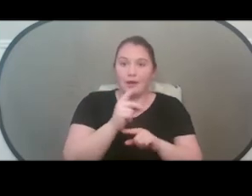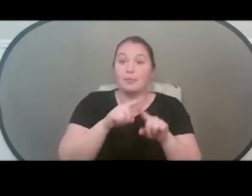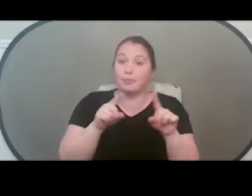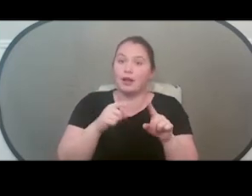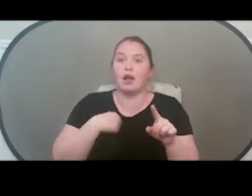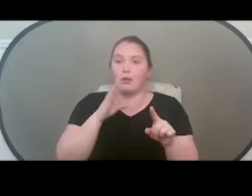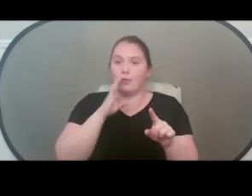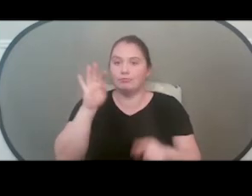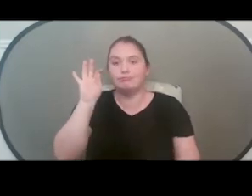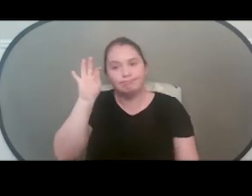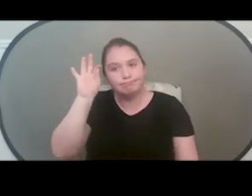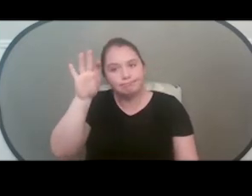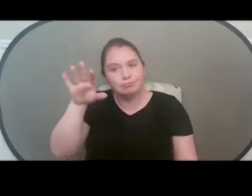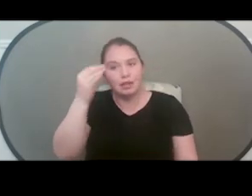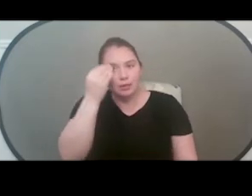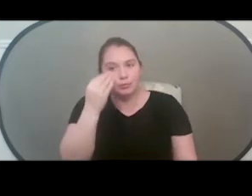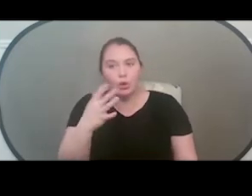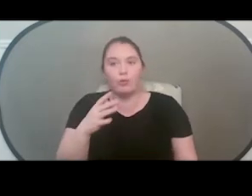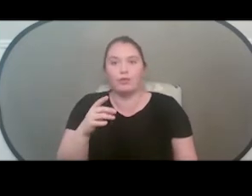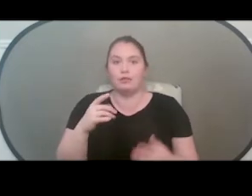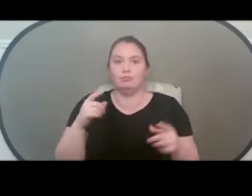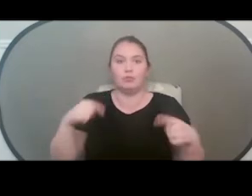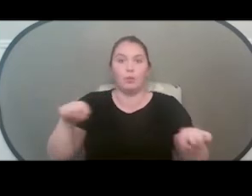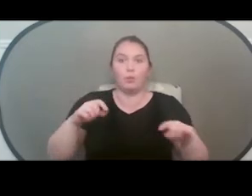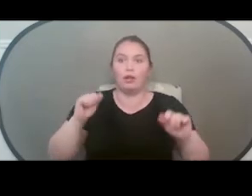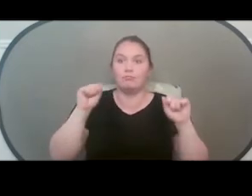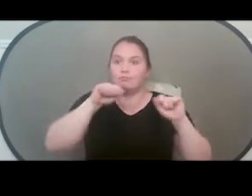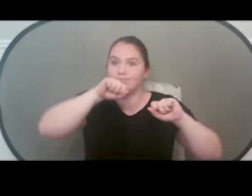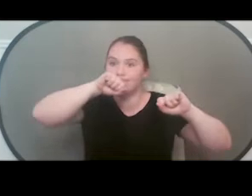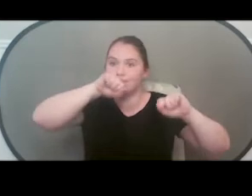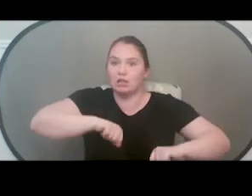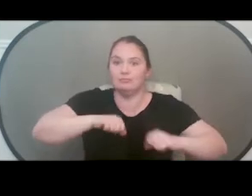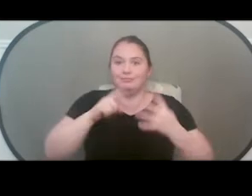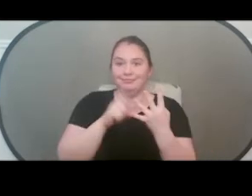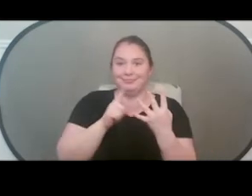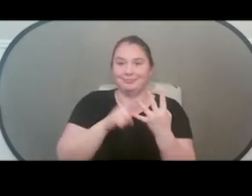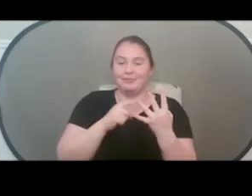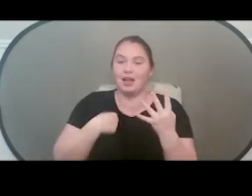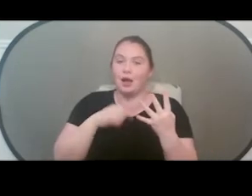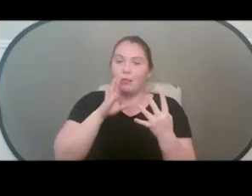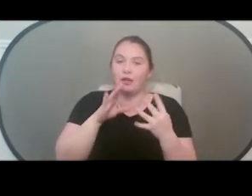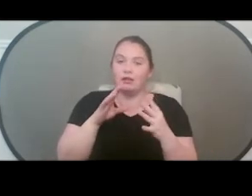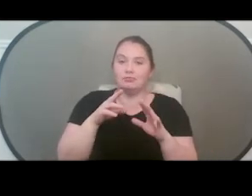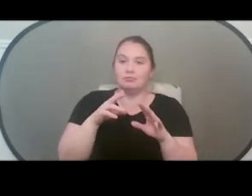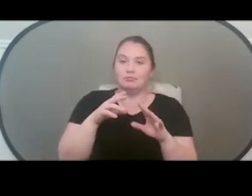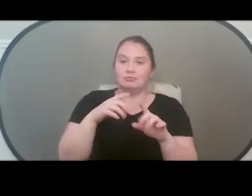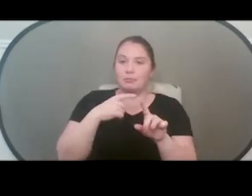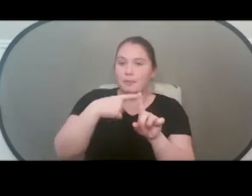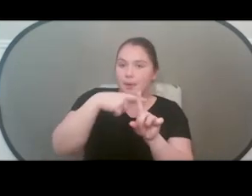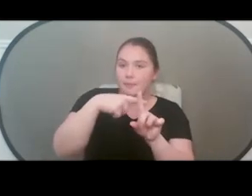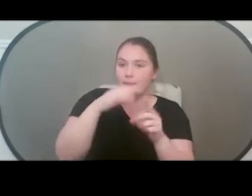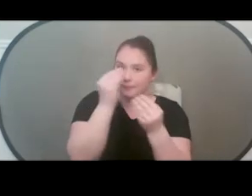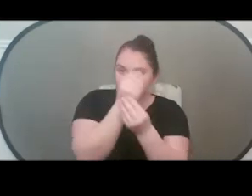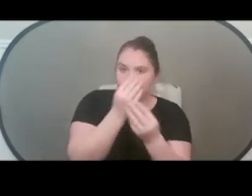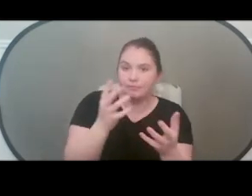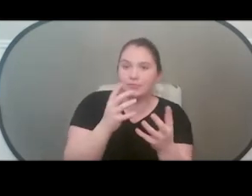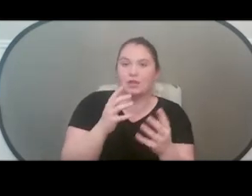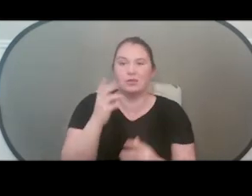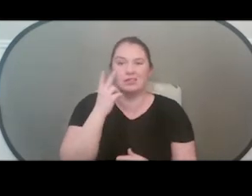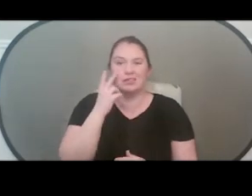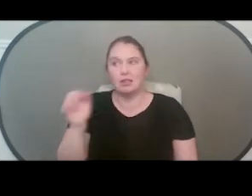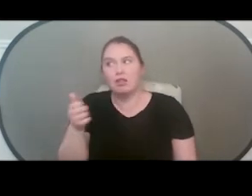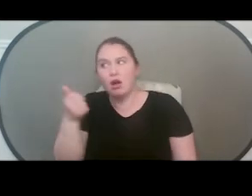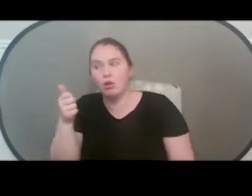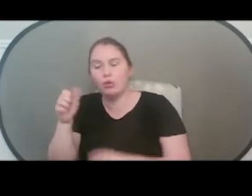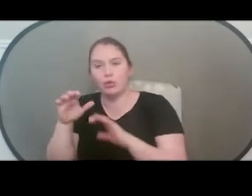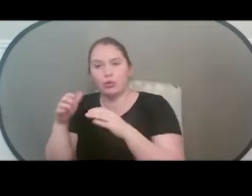3, and I'll hit the highlights from what we noted here. We'll see how others thought